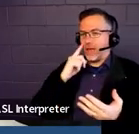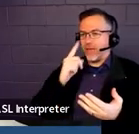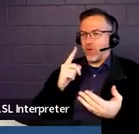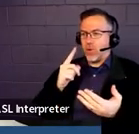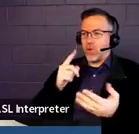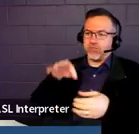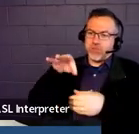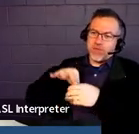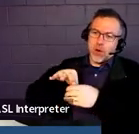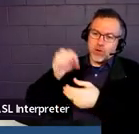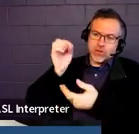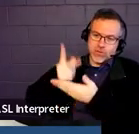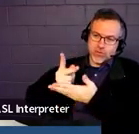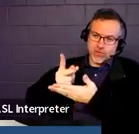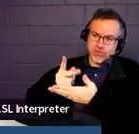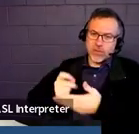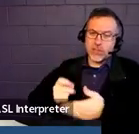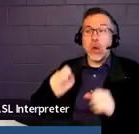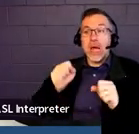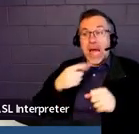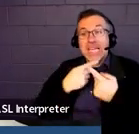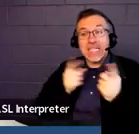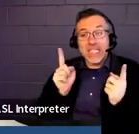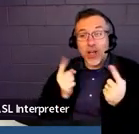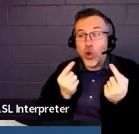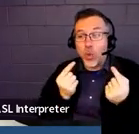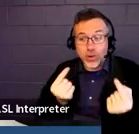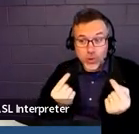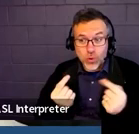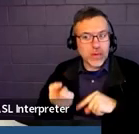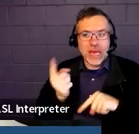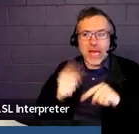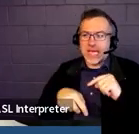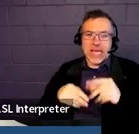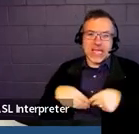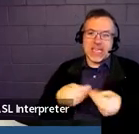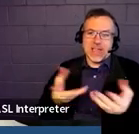you can do verbally versus give you the written document.